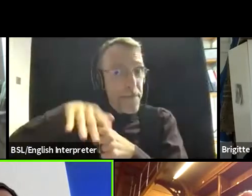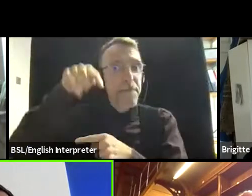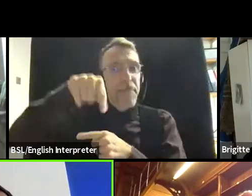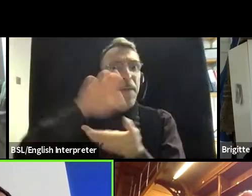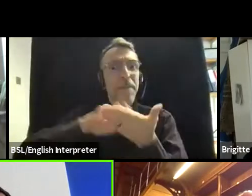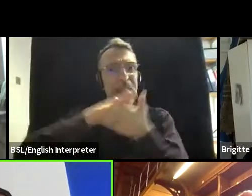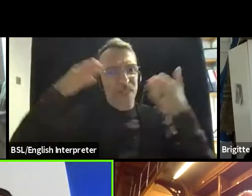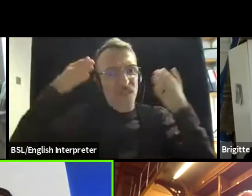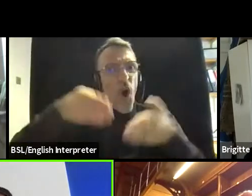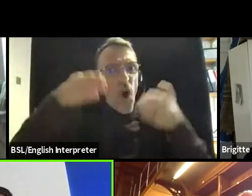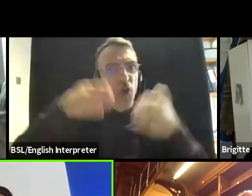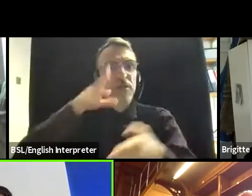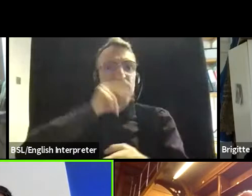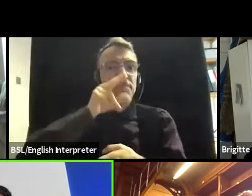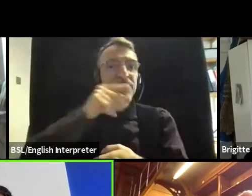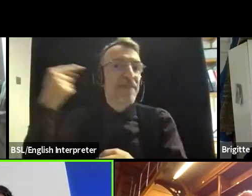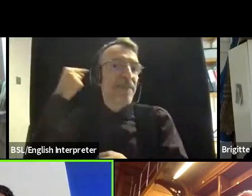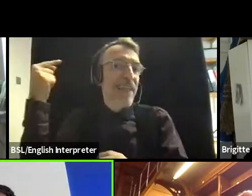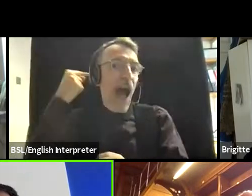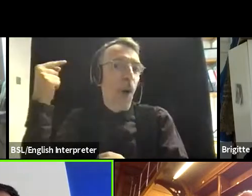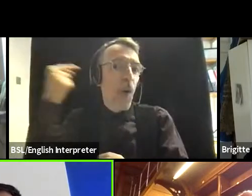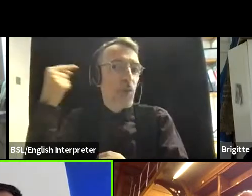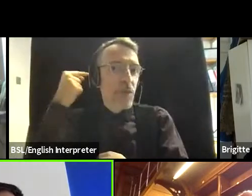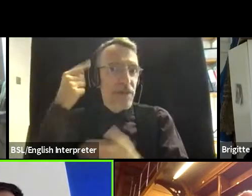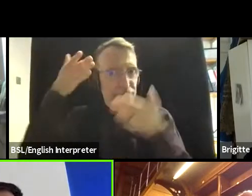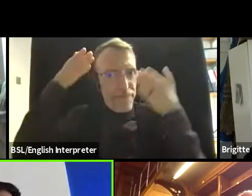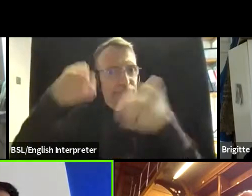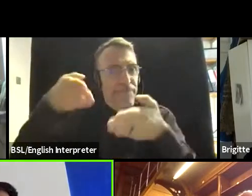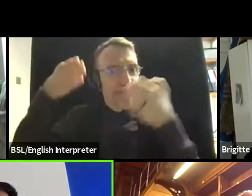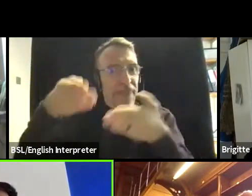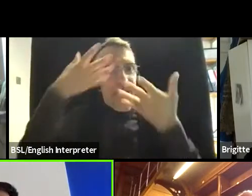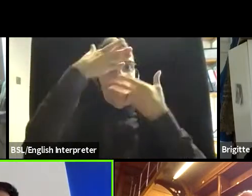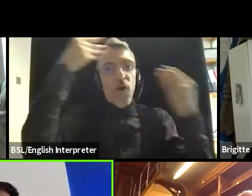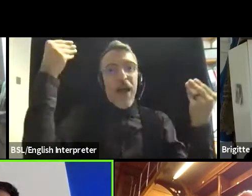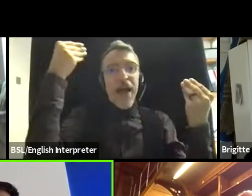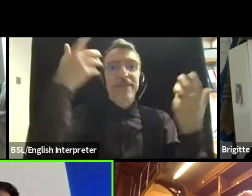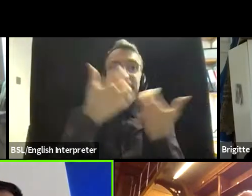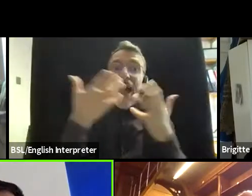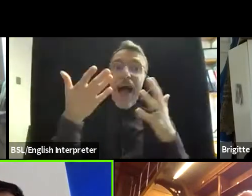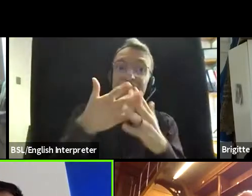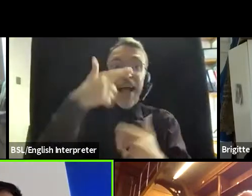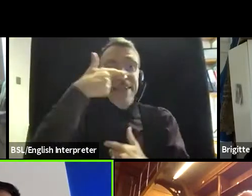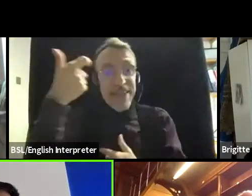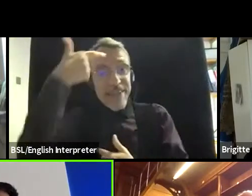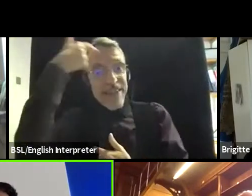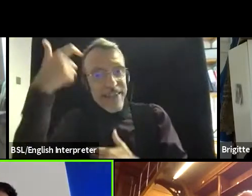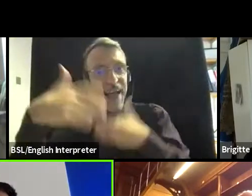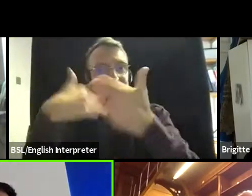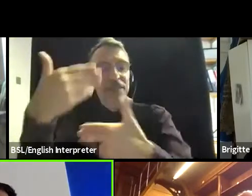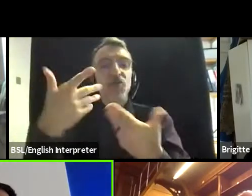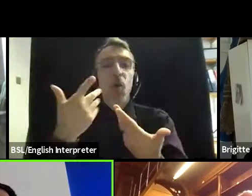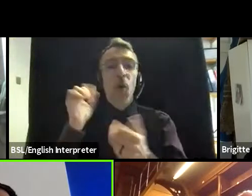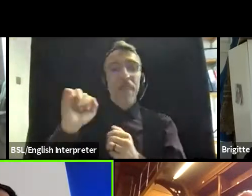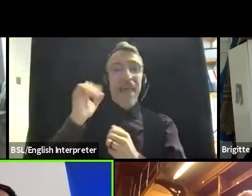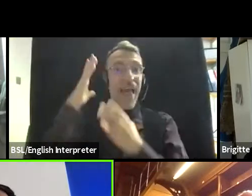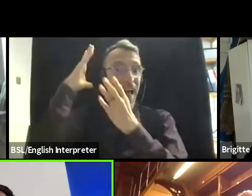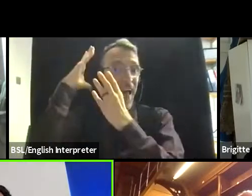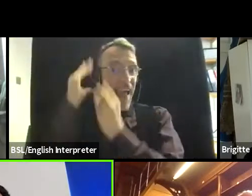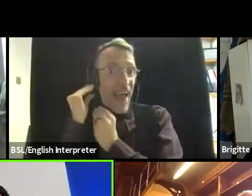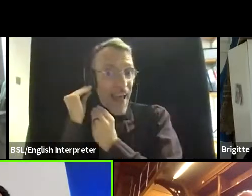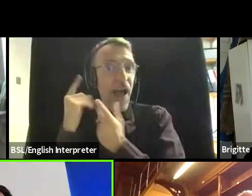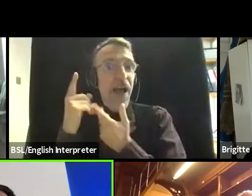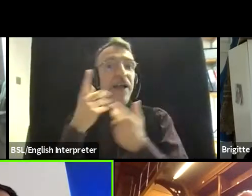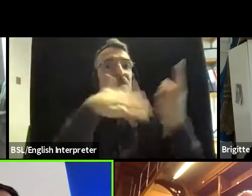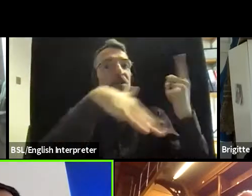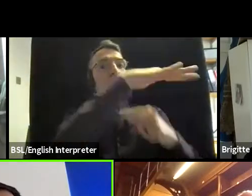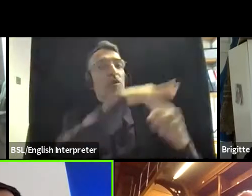So the problem is found within the body of deaf children, their hearing impairment, rather than in the